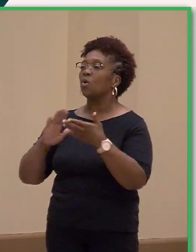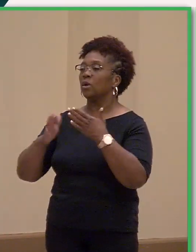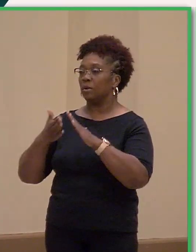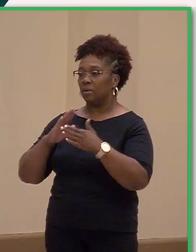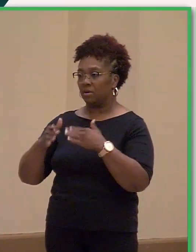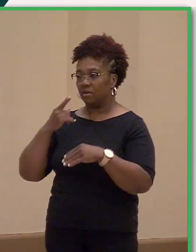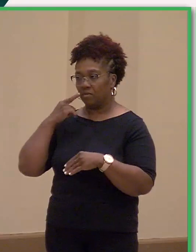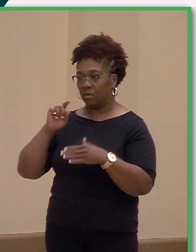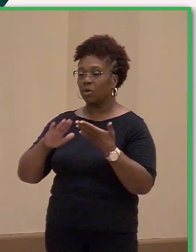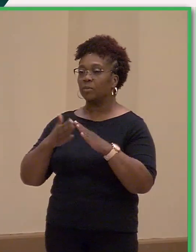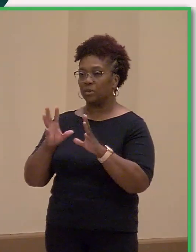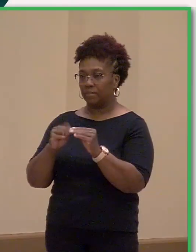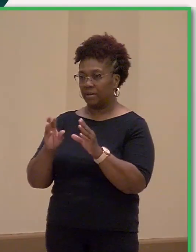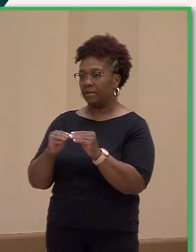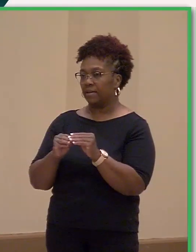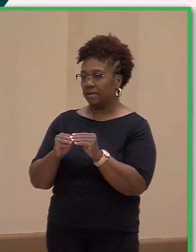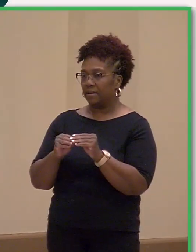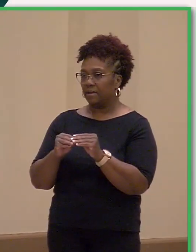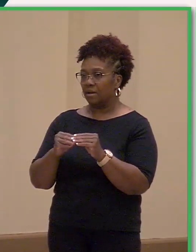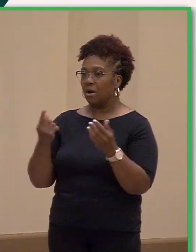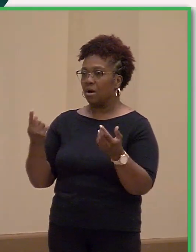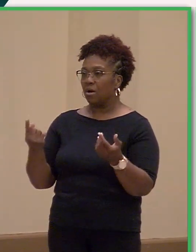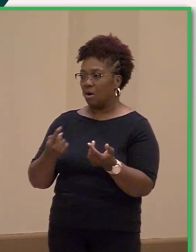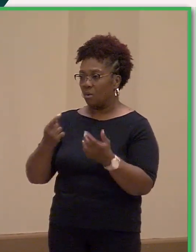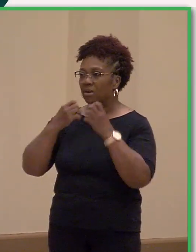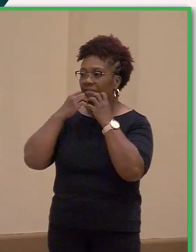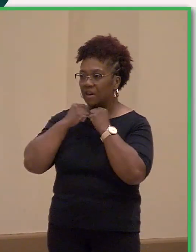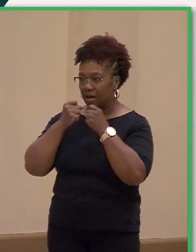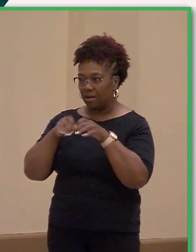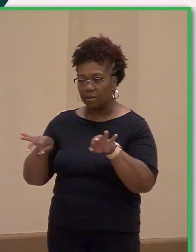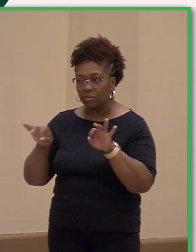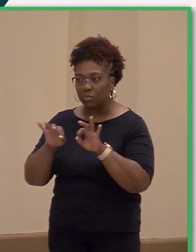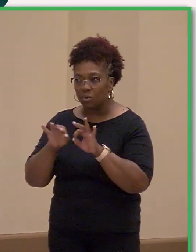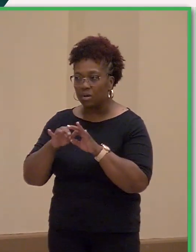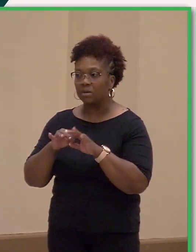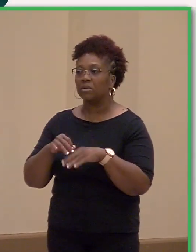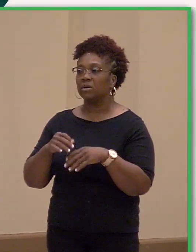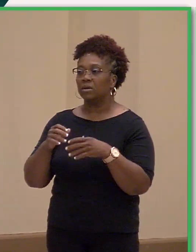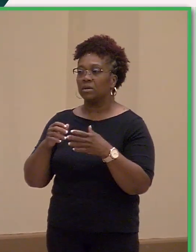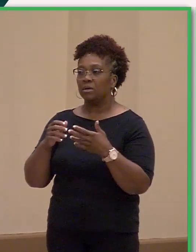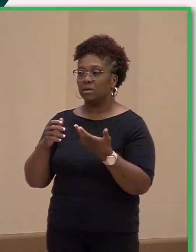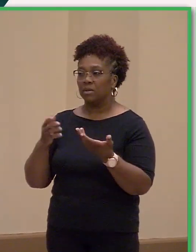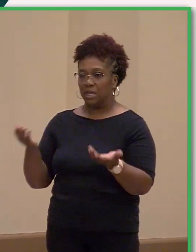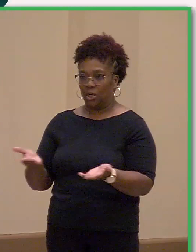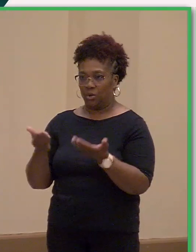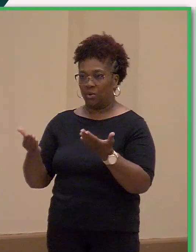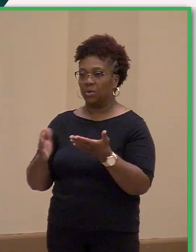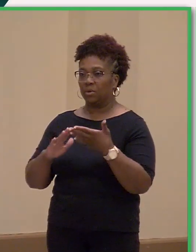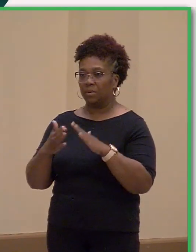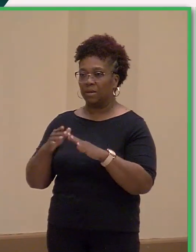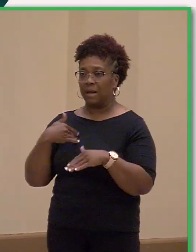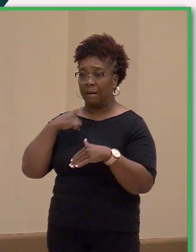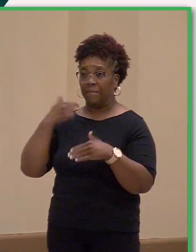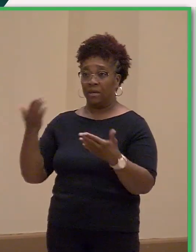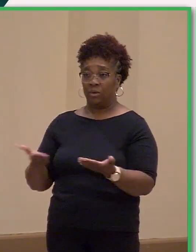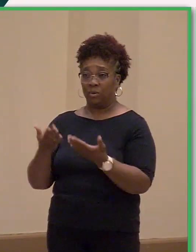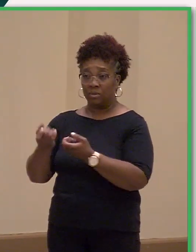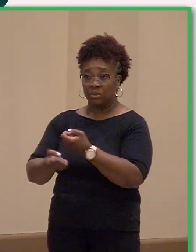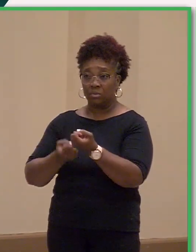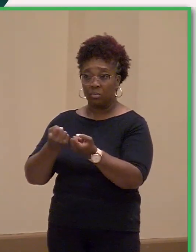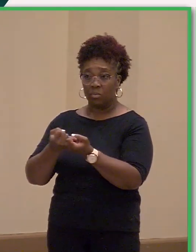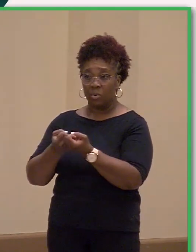It's valuable and important. We always value your presence in the community. I am here to support our city council,